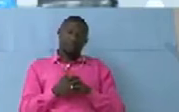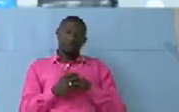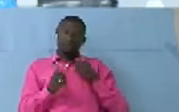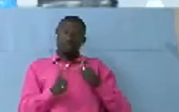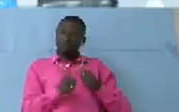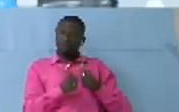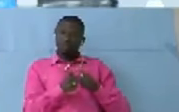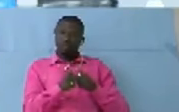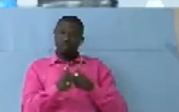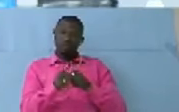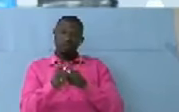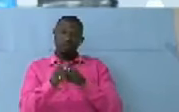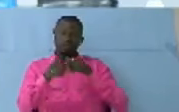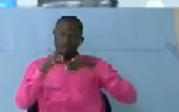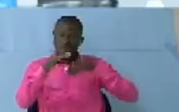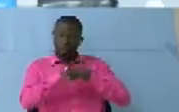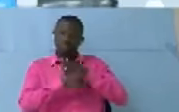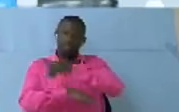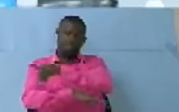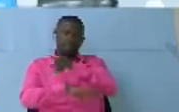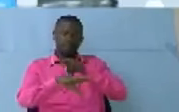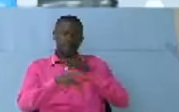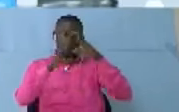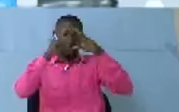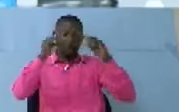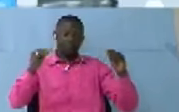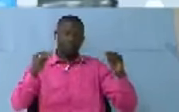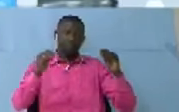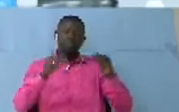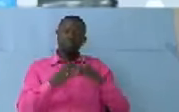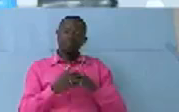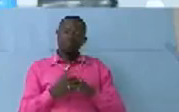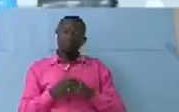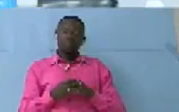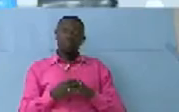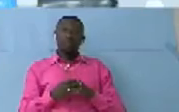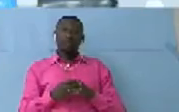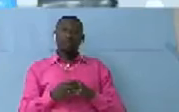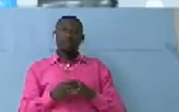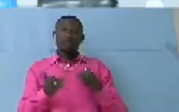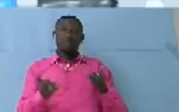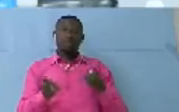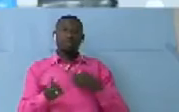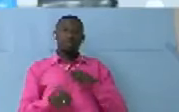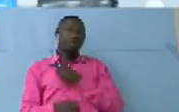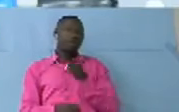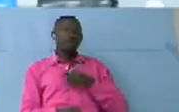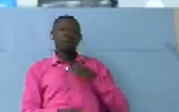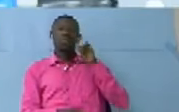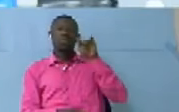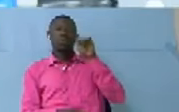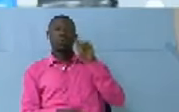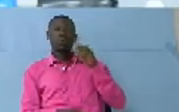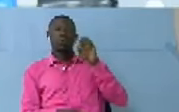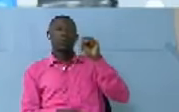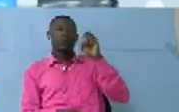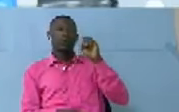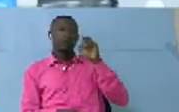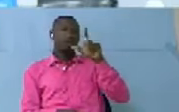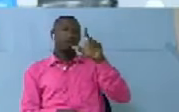Kenken for in a hall open. And we were marched into their hall. So say solo sending kumani. And then they called solo